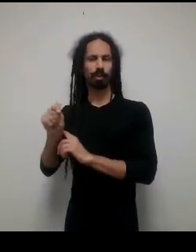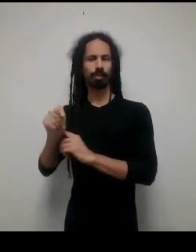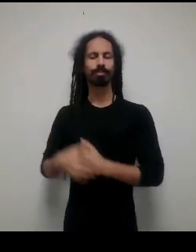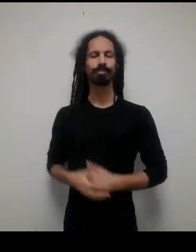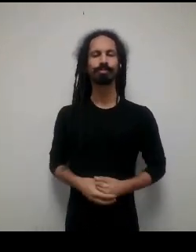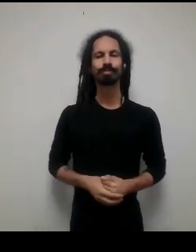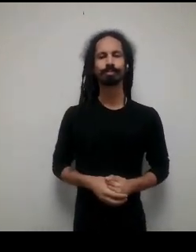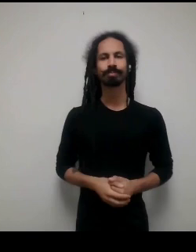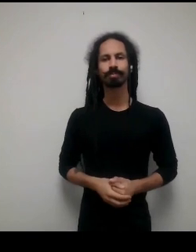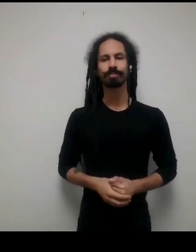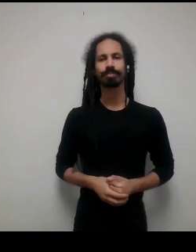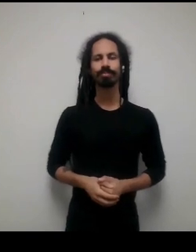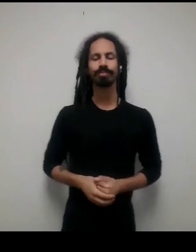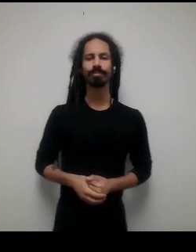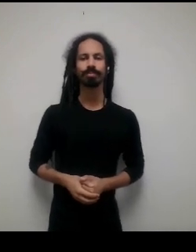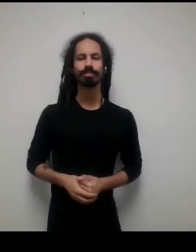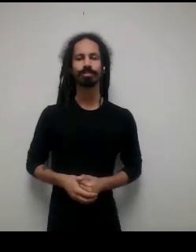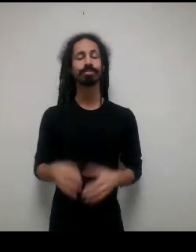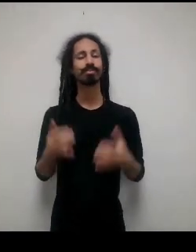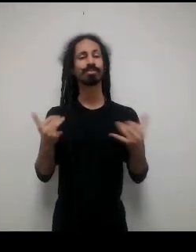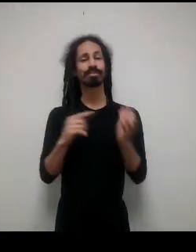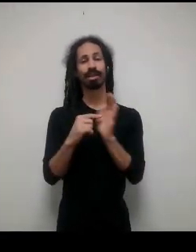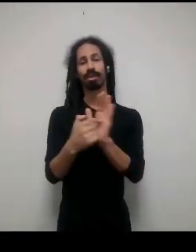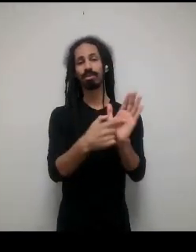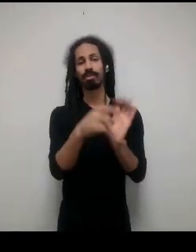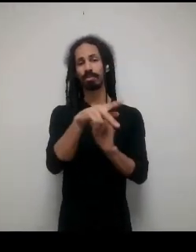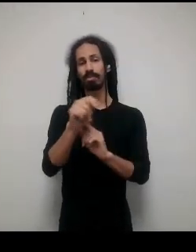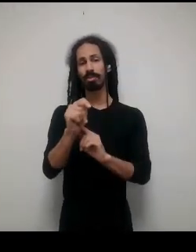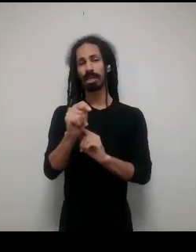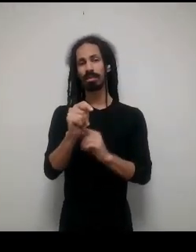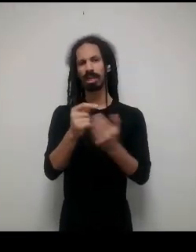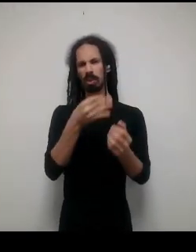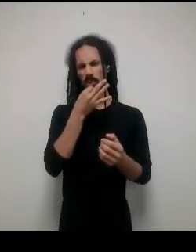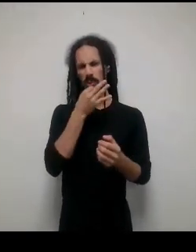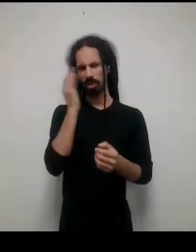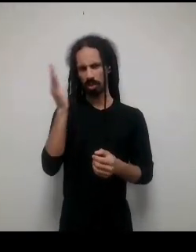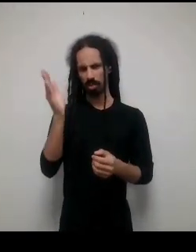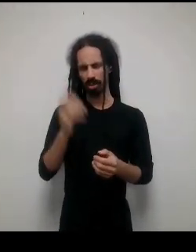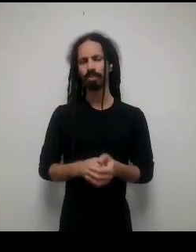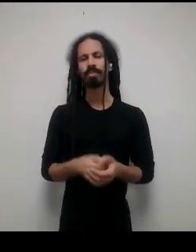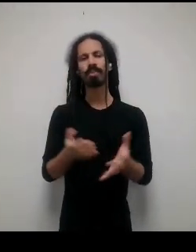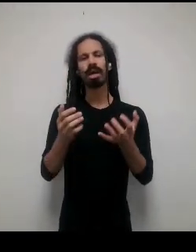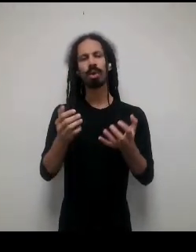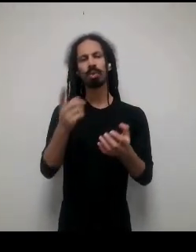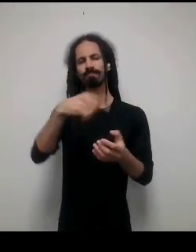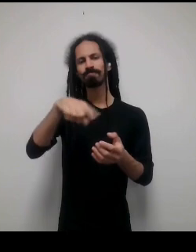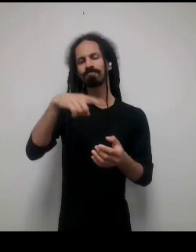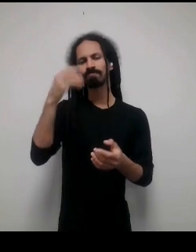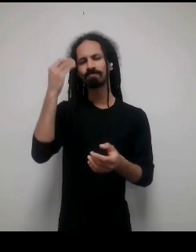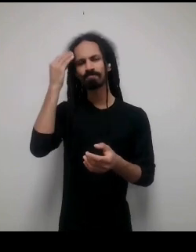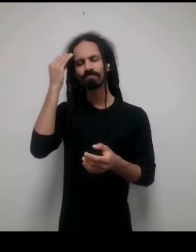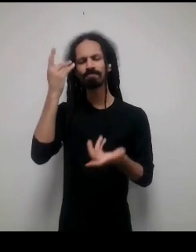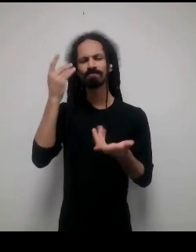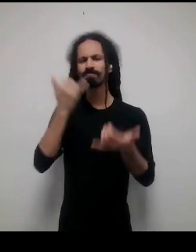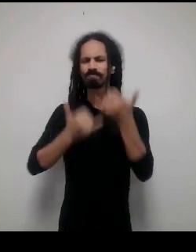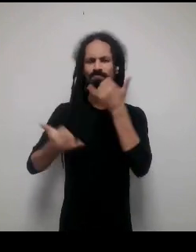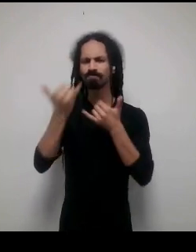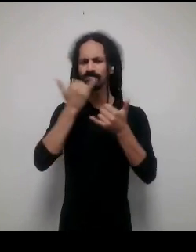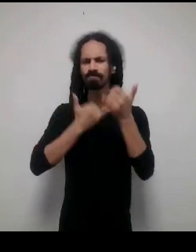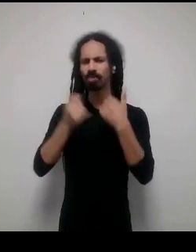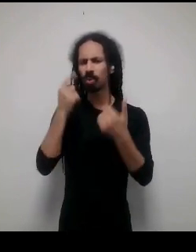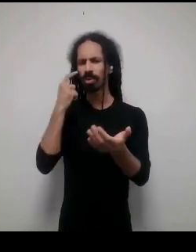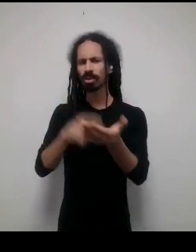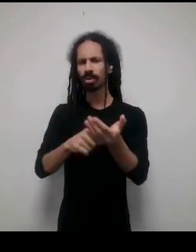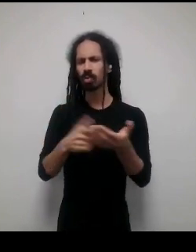Now, I'm going to show you a PowerPoint slide in just a moment. As I do so, I want you to consider what are the issues that you see with